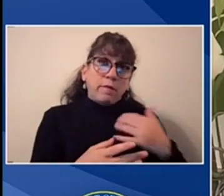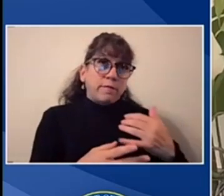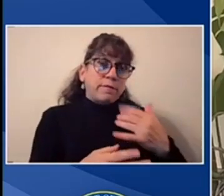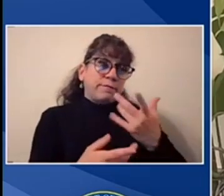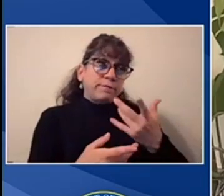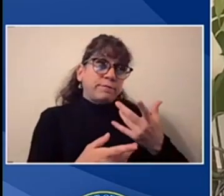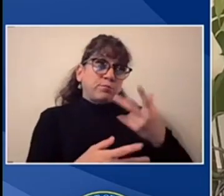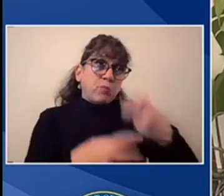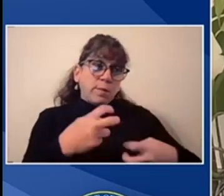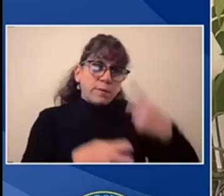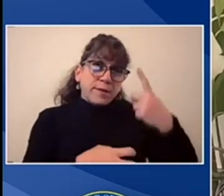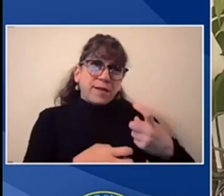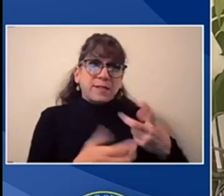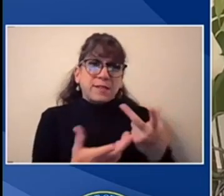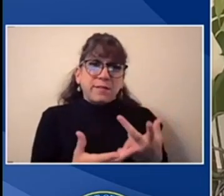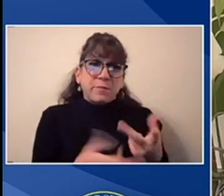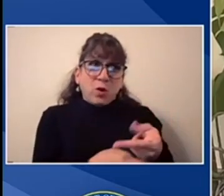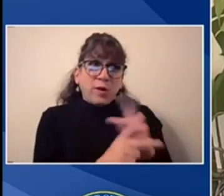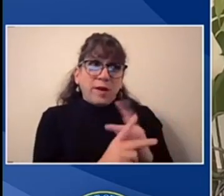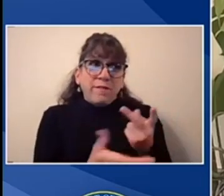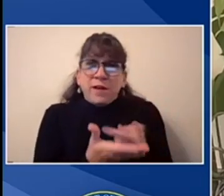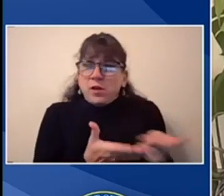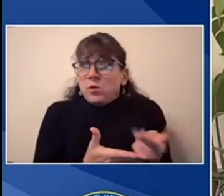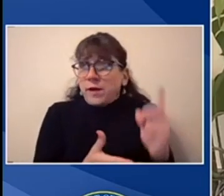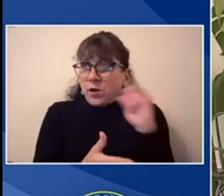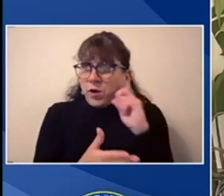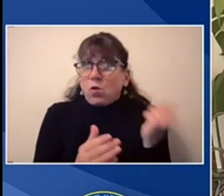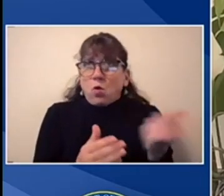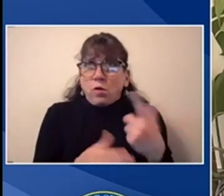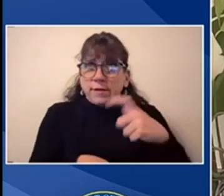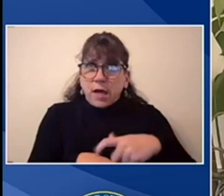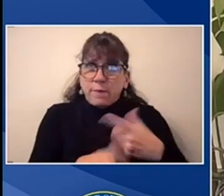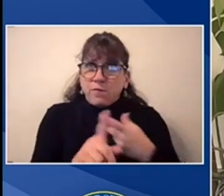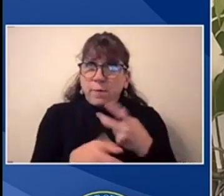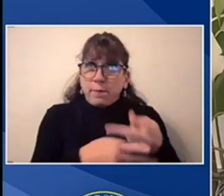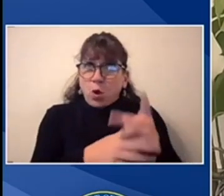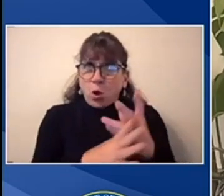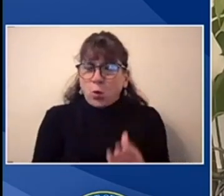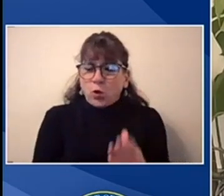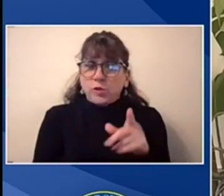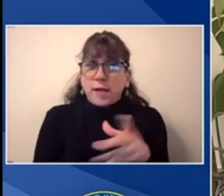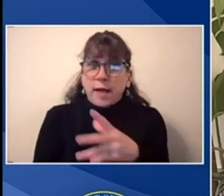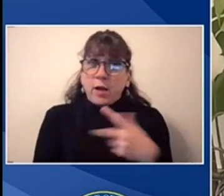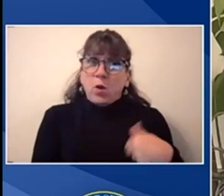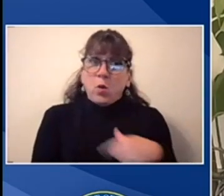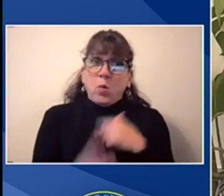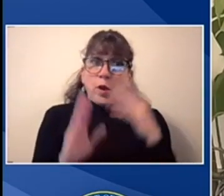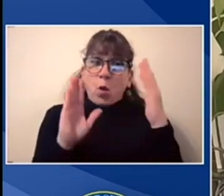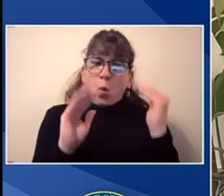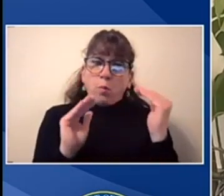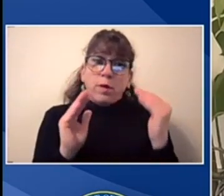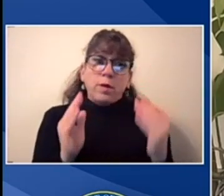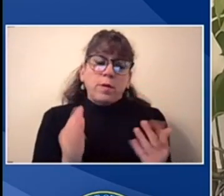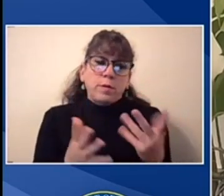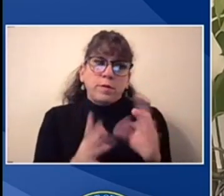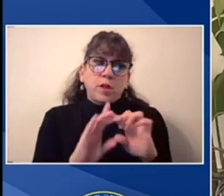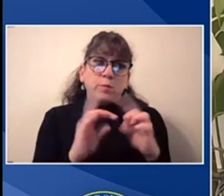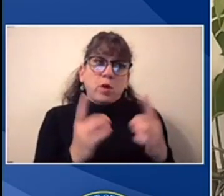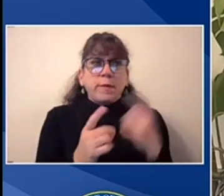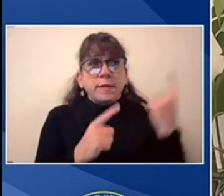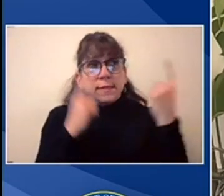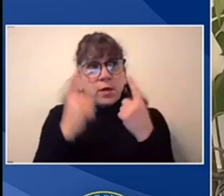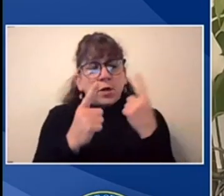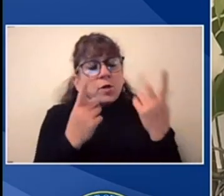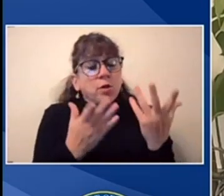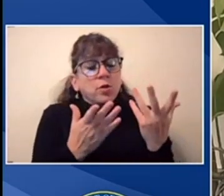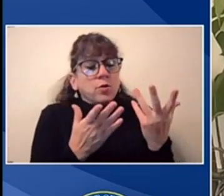That is absolutely right. We hear this from borrowers all the time. And we hope that the department considers proposals for distressed and